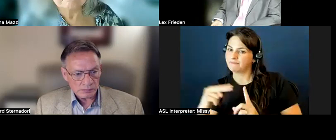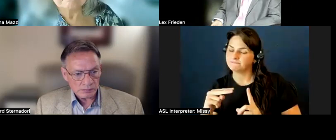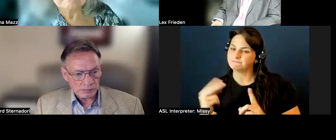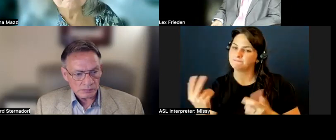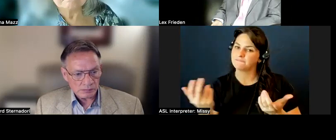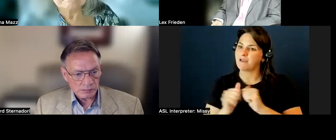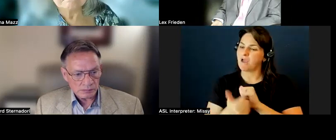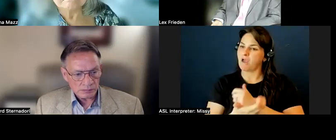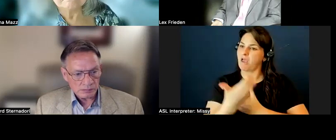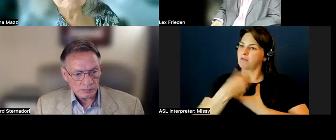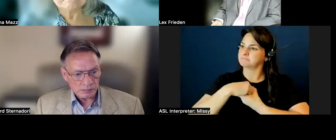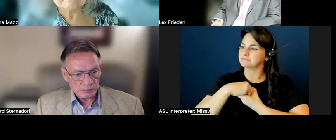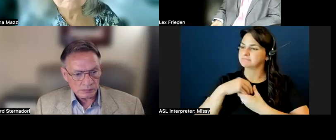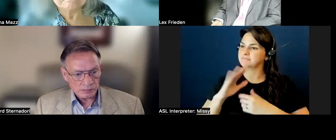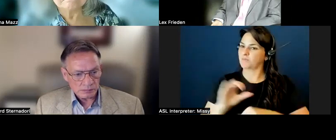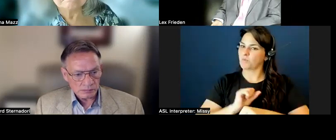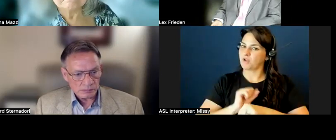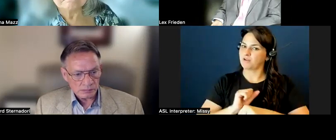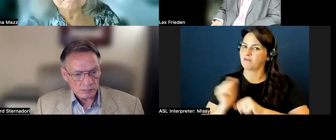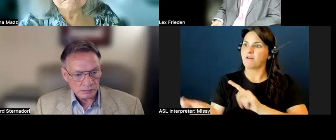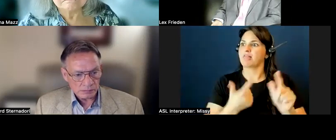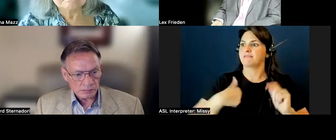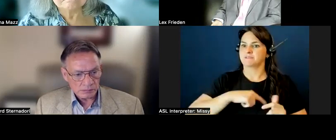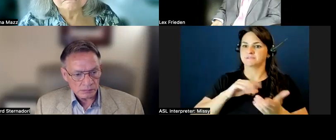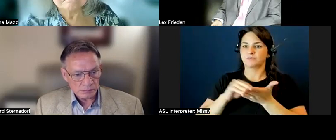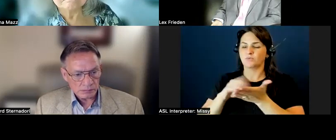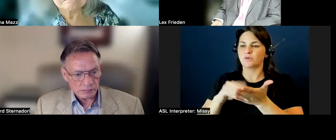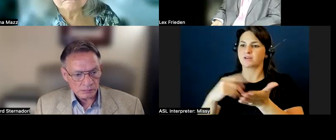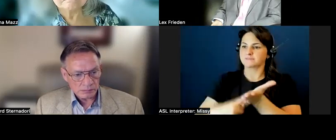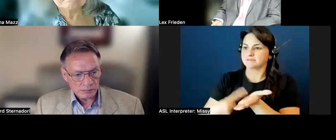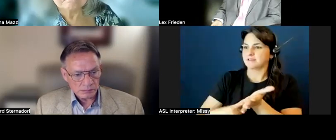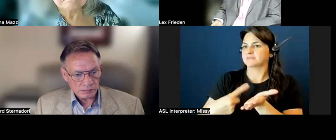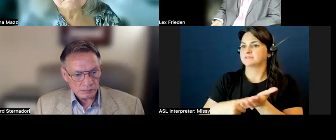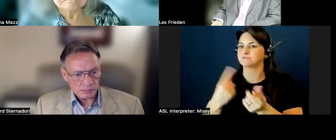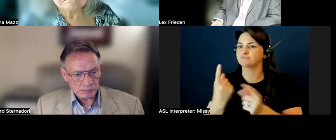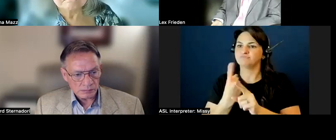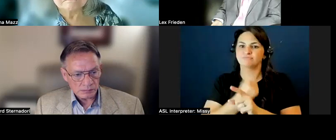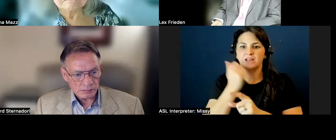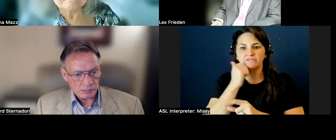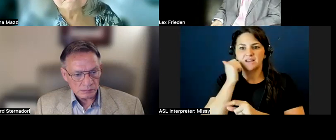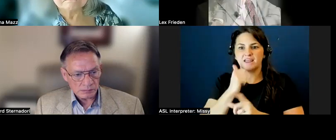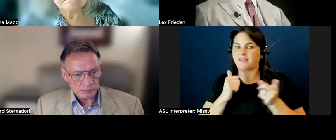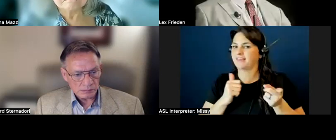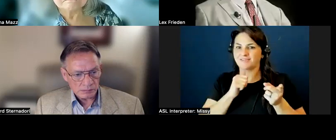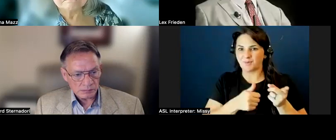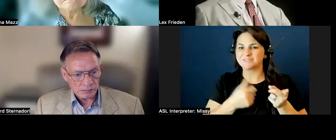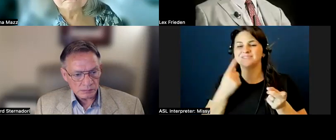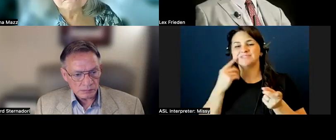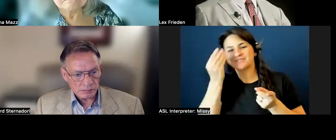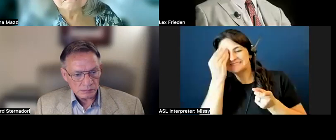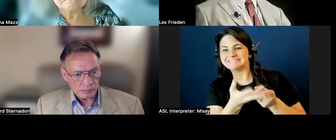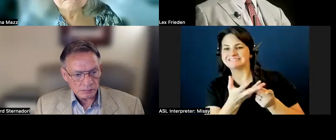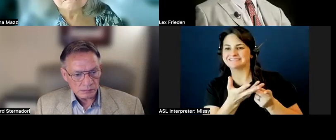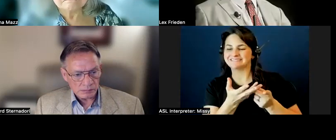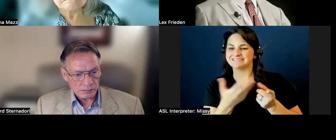built into, what all of us are learning and all of us are talking about and doing on a regular basis, I think, would be very helpful. I don't know if there's